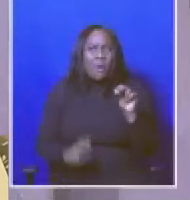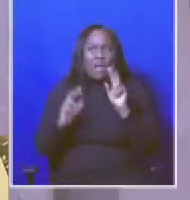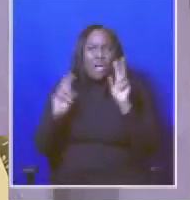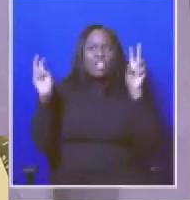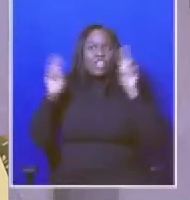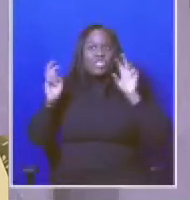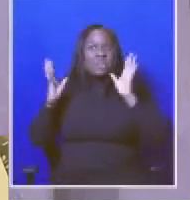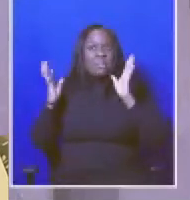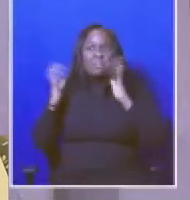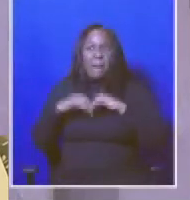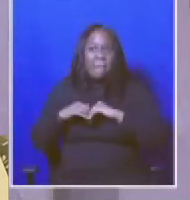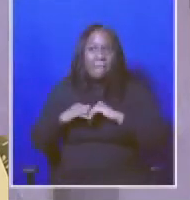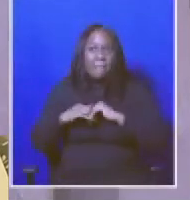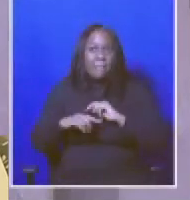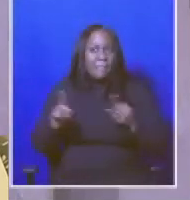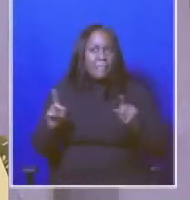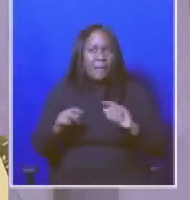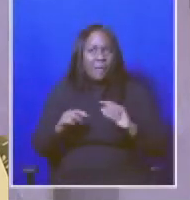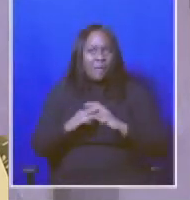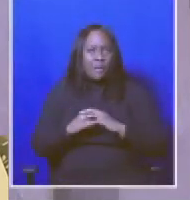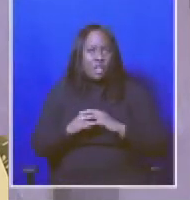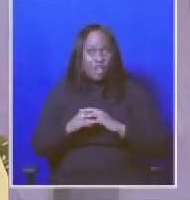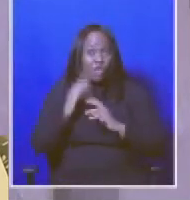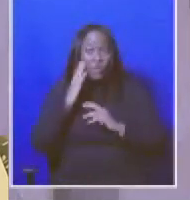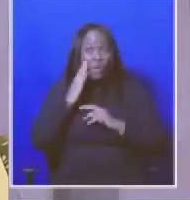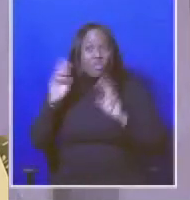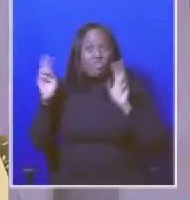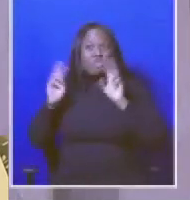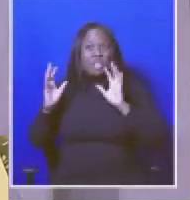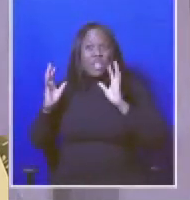Because you know what grid failure is.